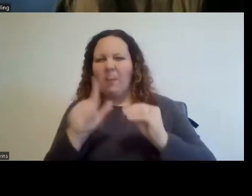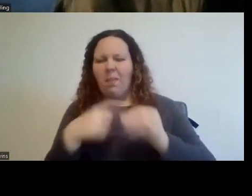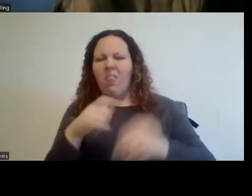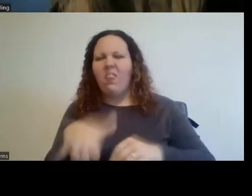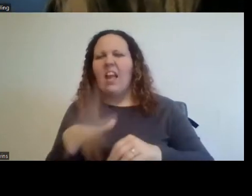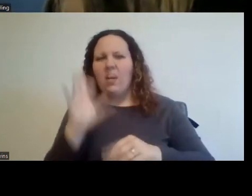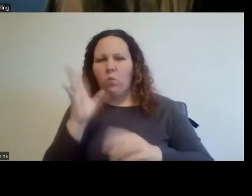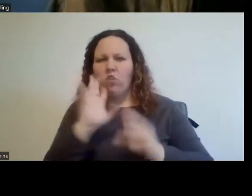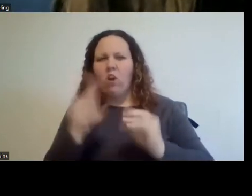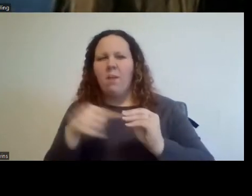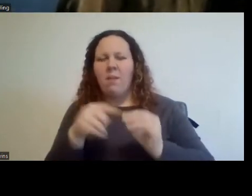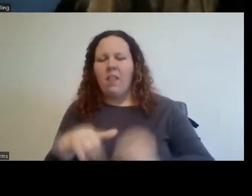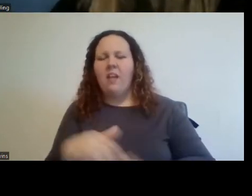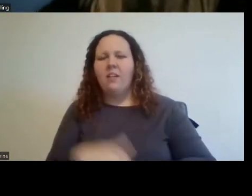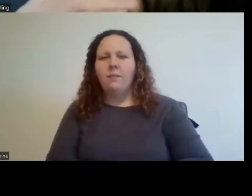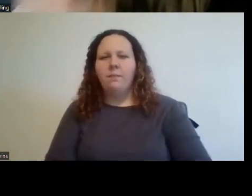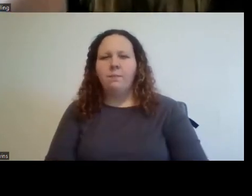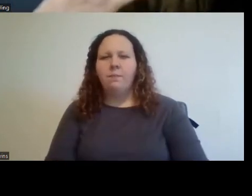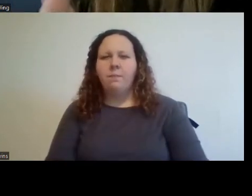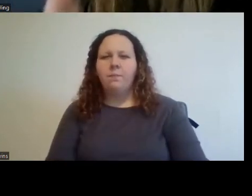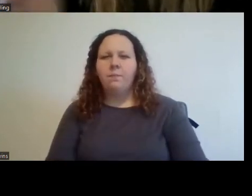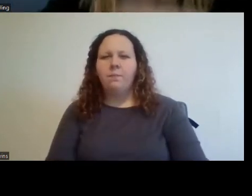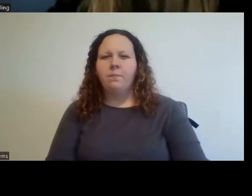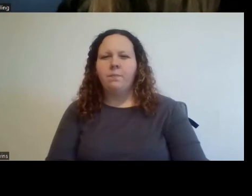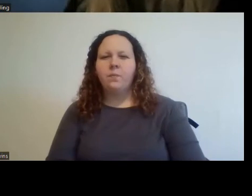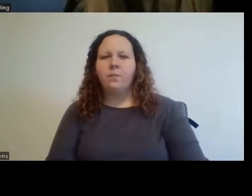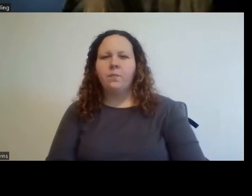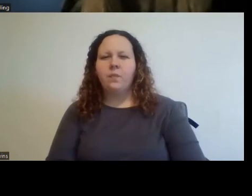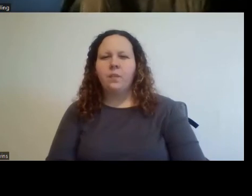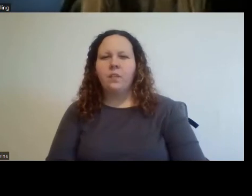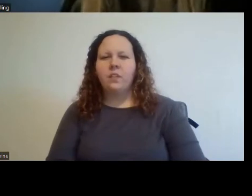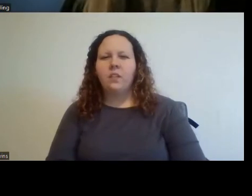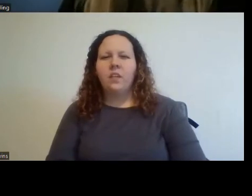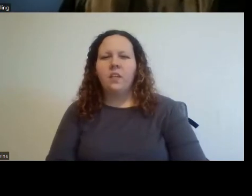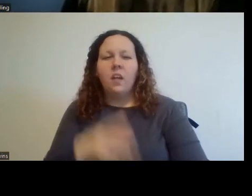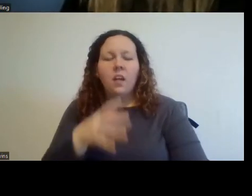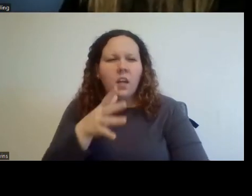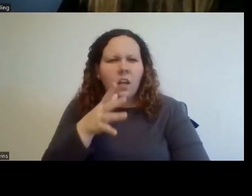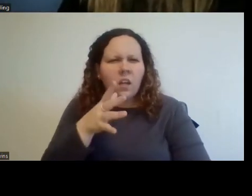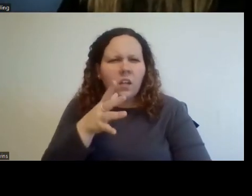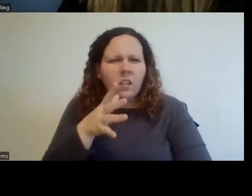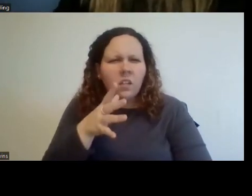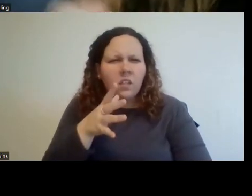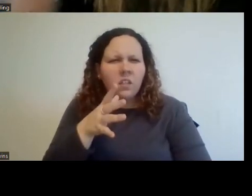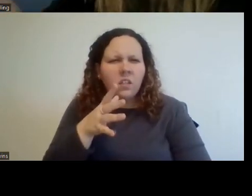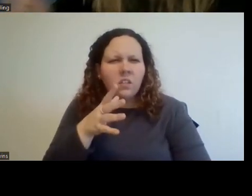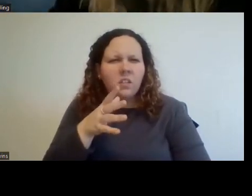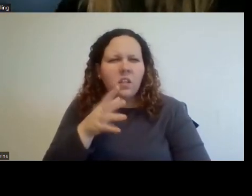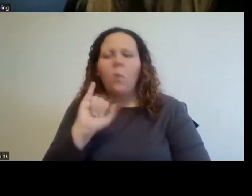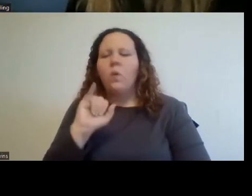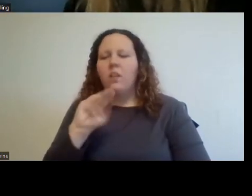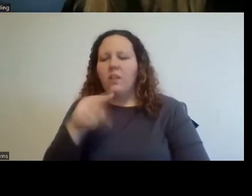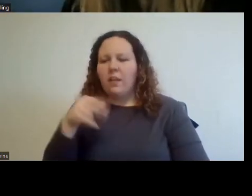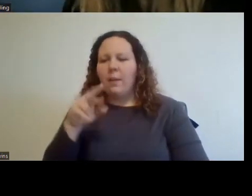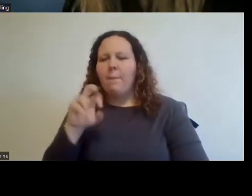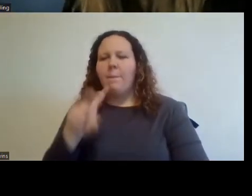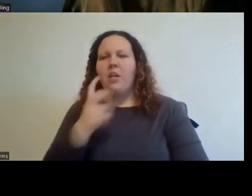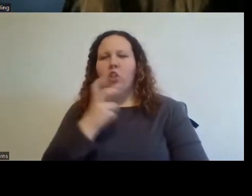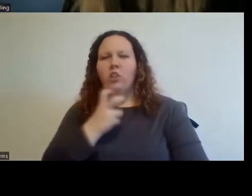that. But impaired speech perception, because of